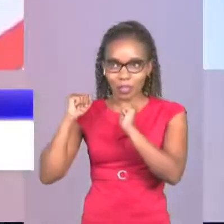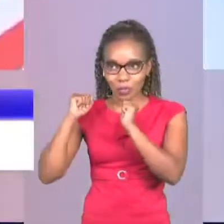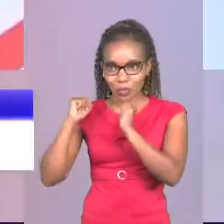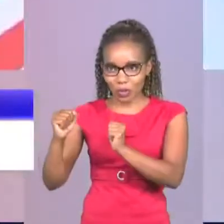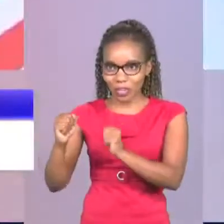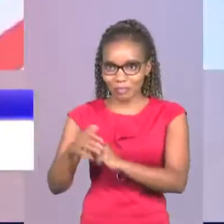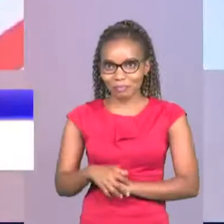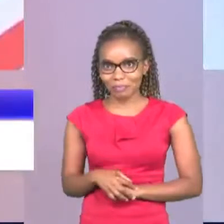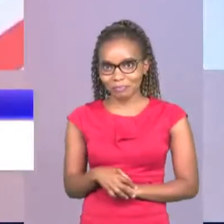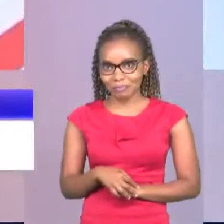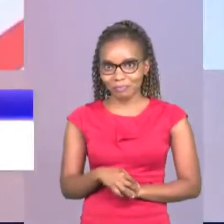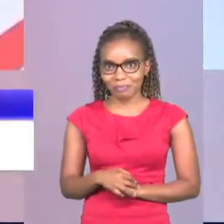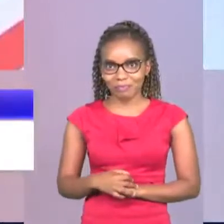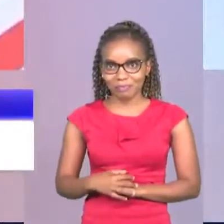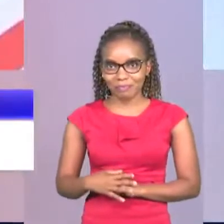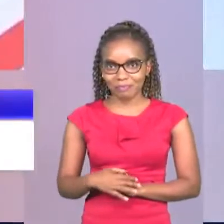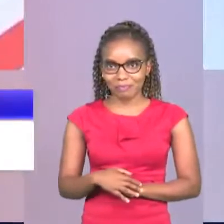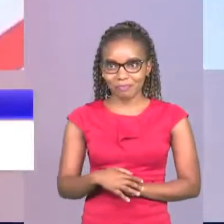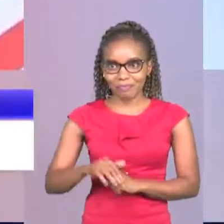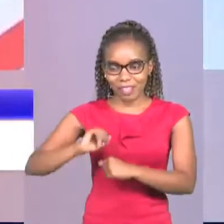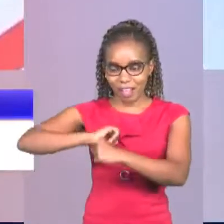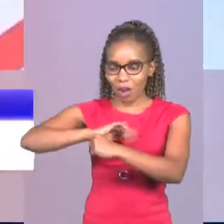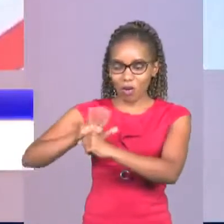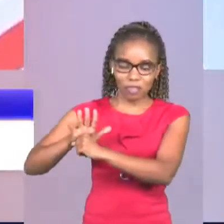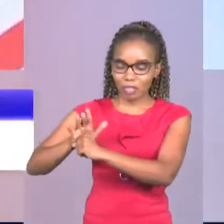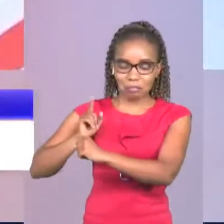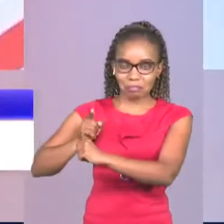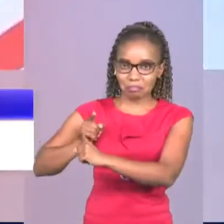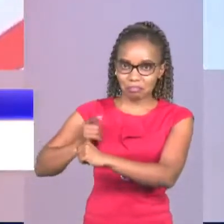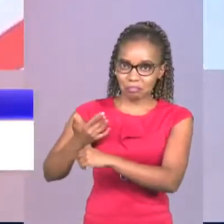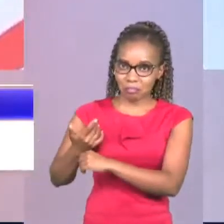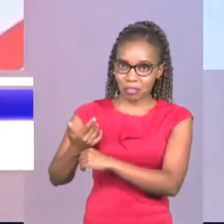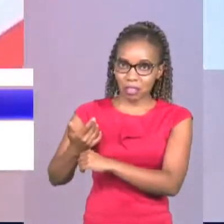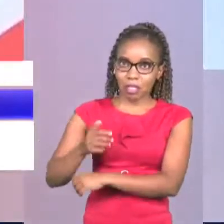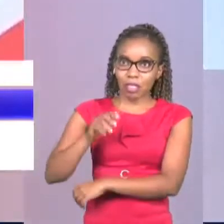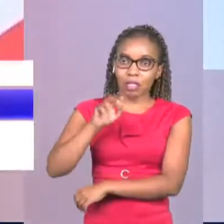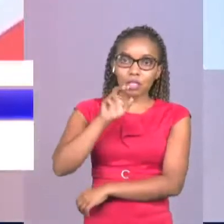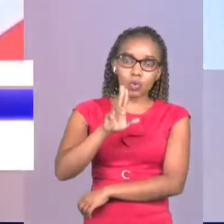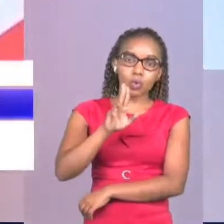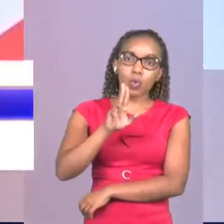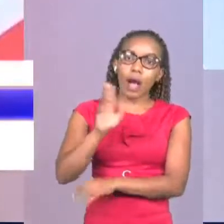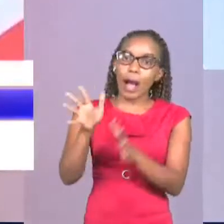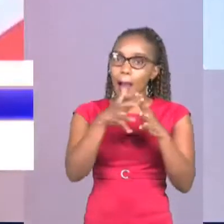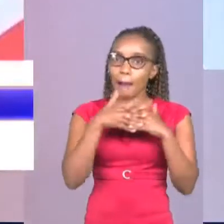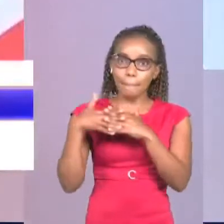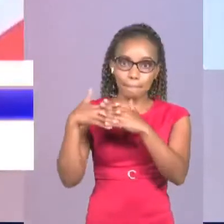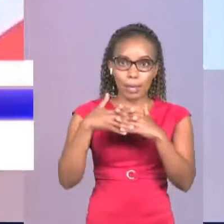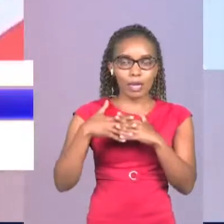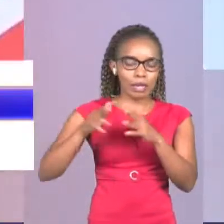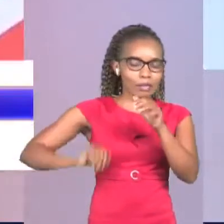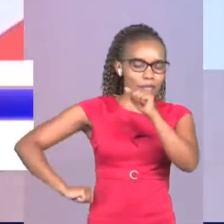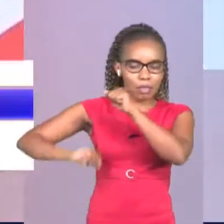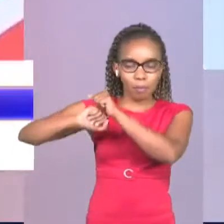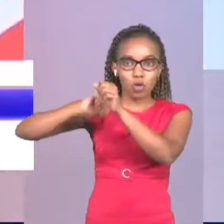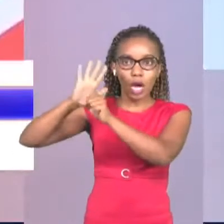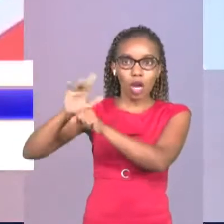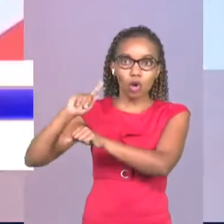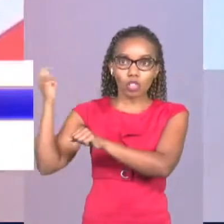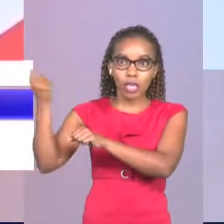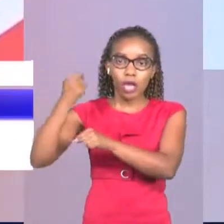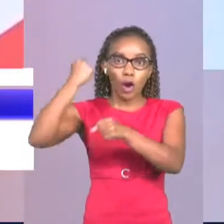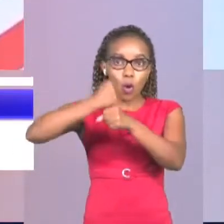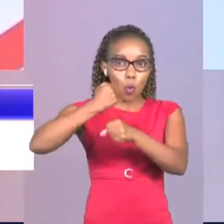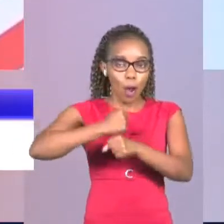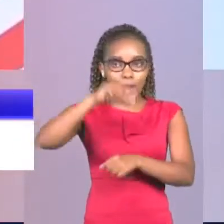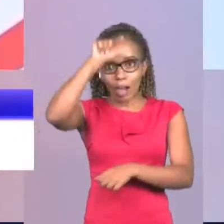the outset of the deadly COVID-19 pandemic, USAID has been an important partner in Kenya's response. We've worked with the government of